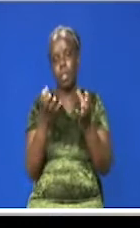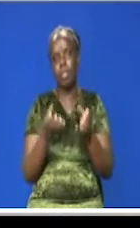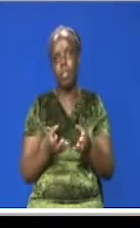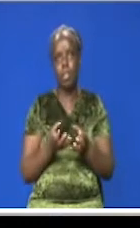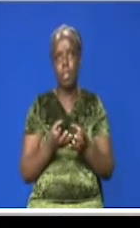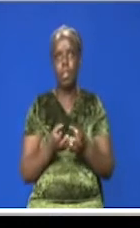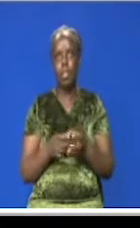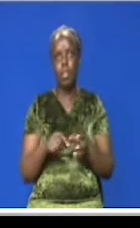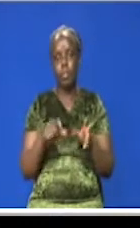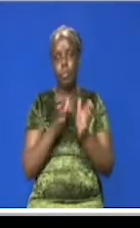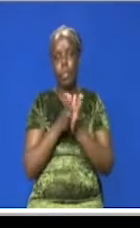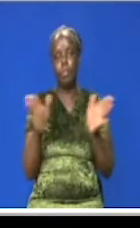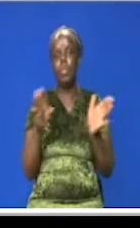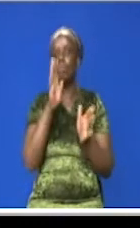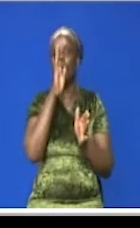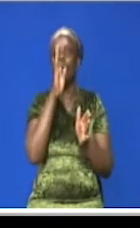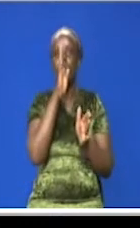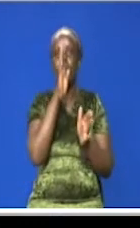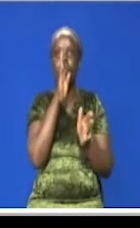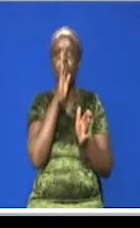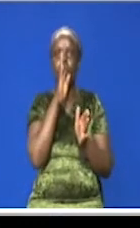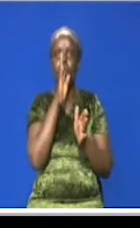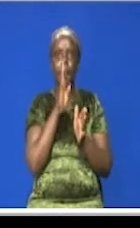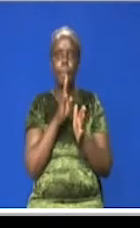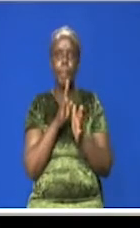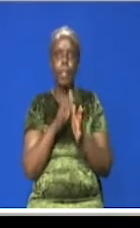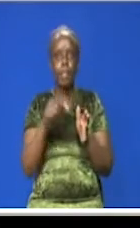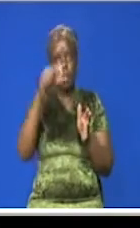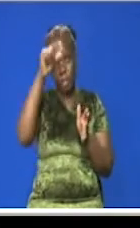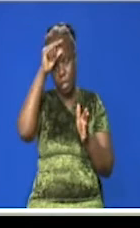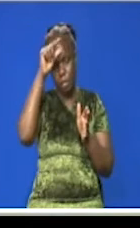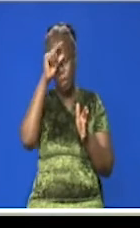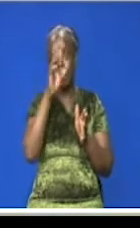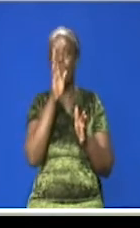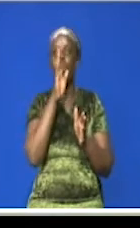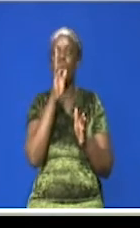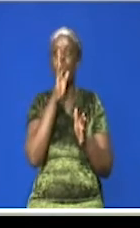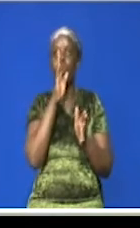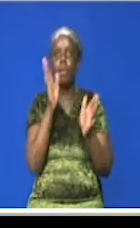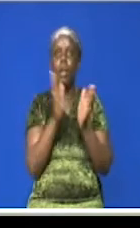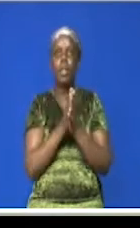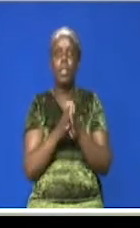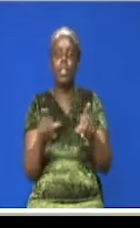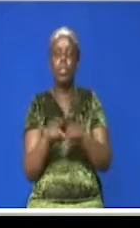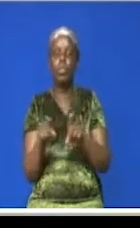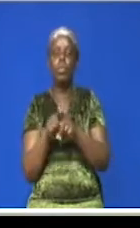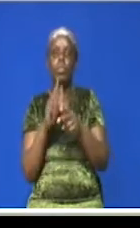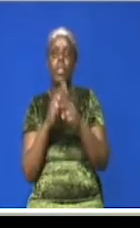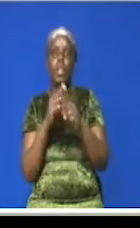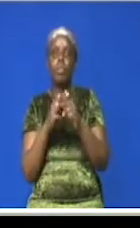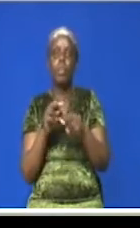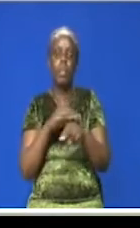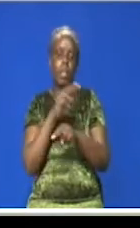Now, public debt is government borrowing, and it is also called